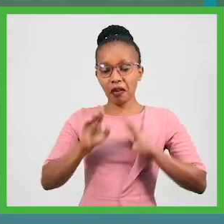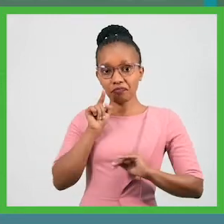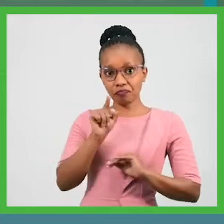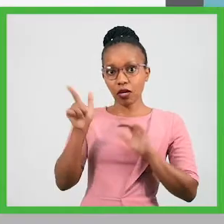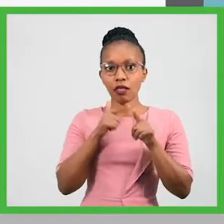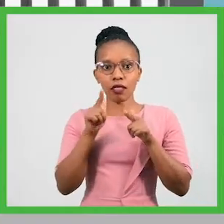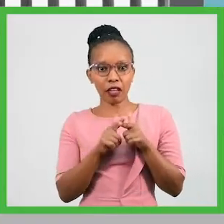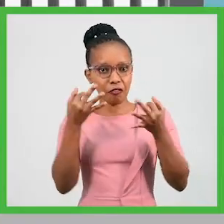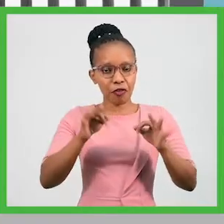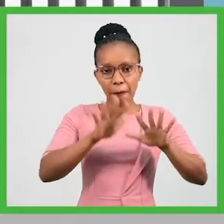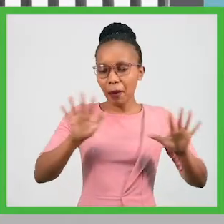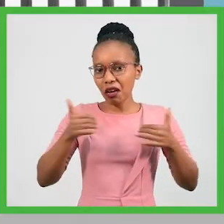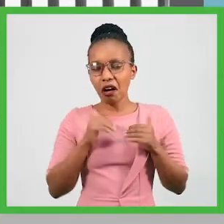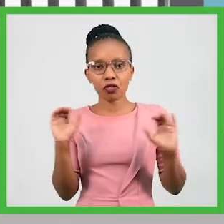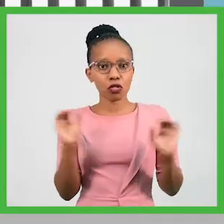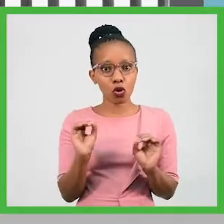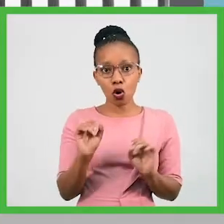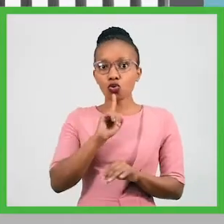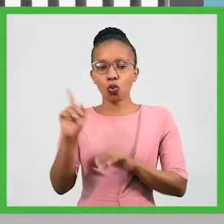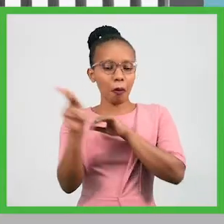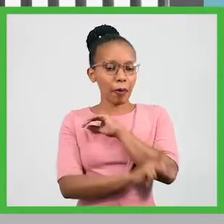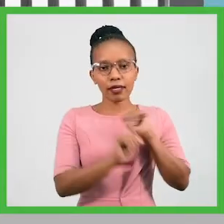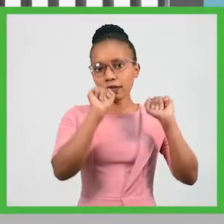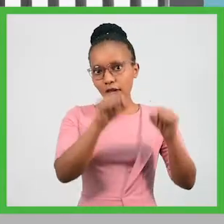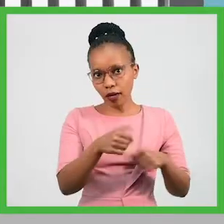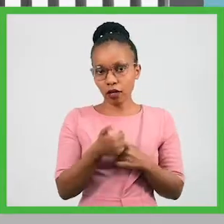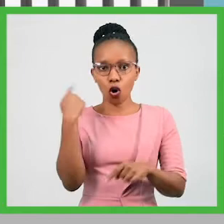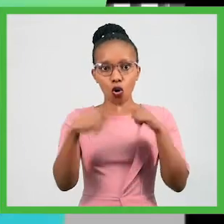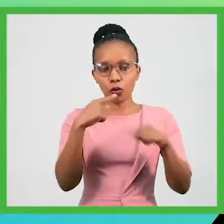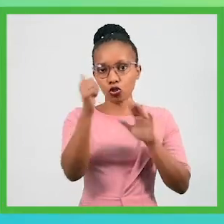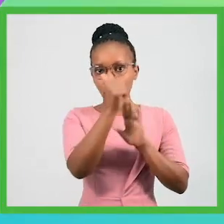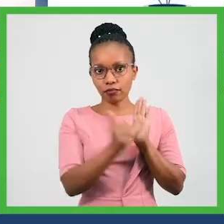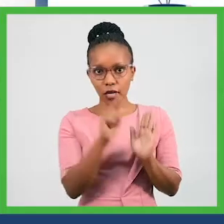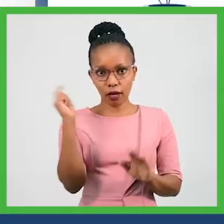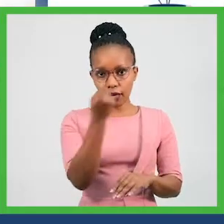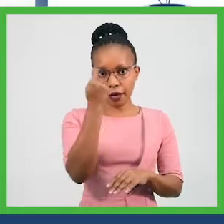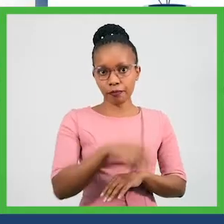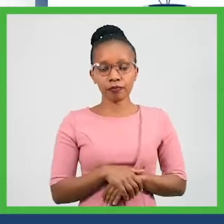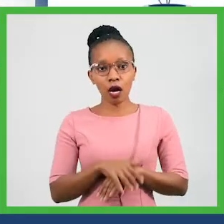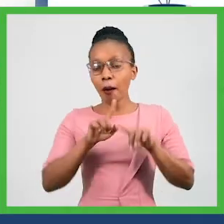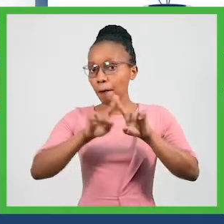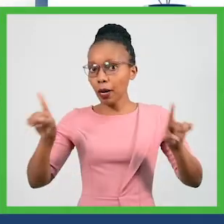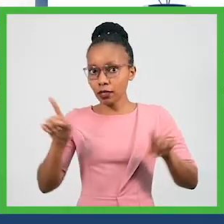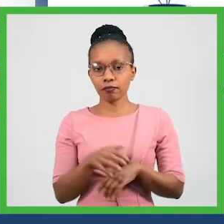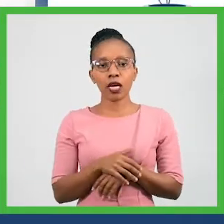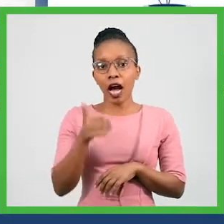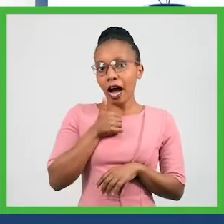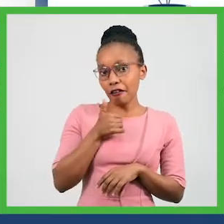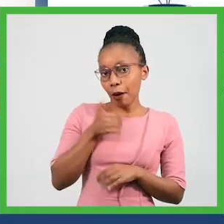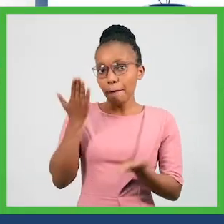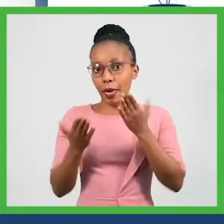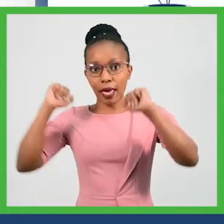the foundations of free market economies and are therefore punishable under the Competition Act of Kenya. However, there are instances